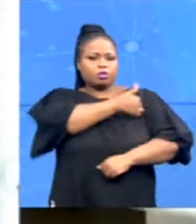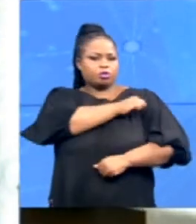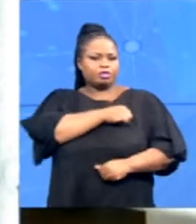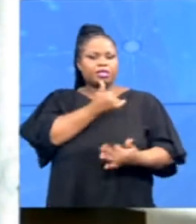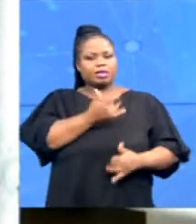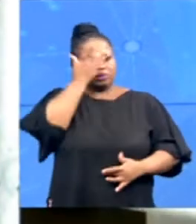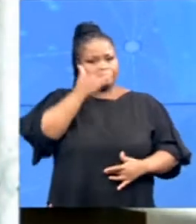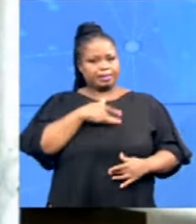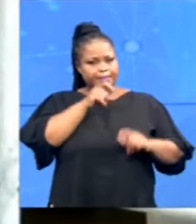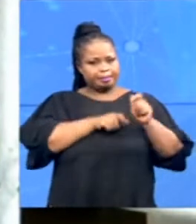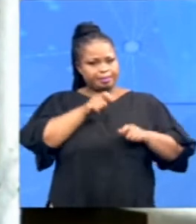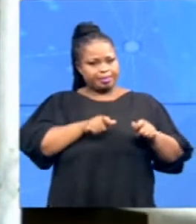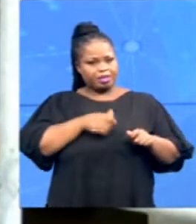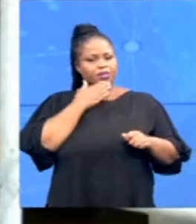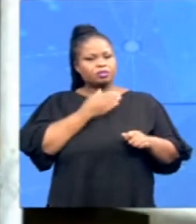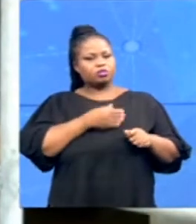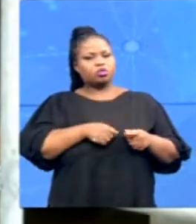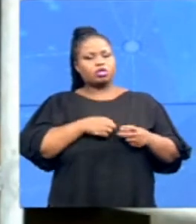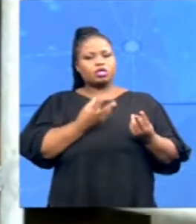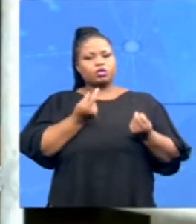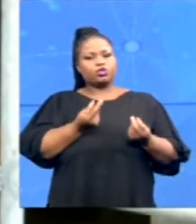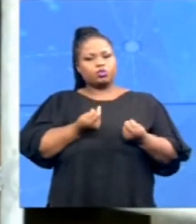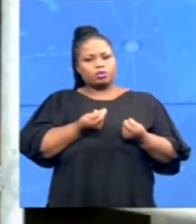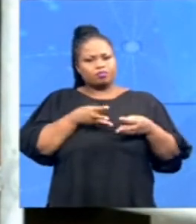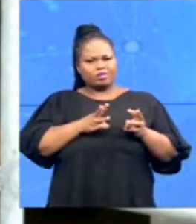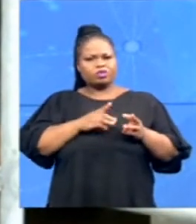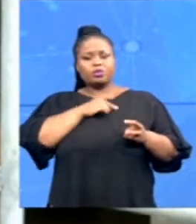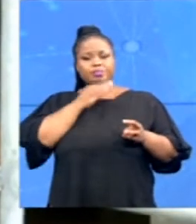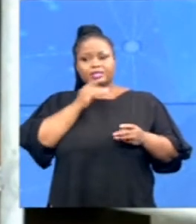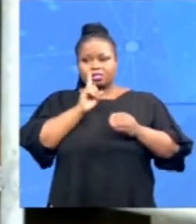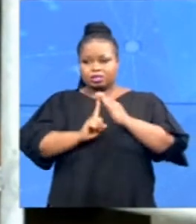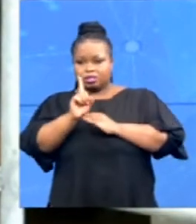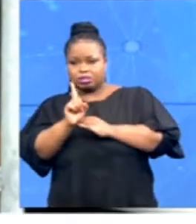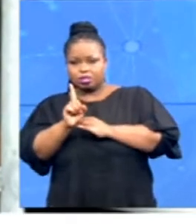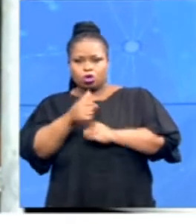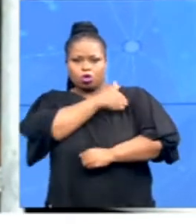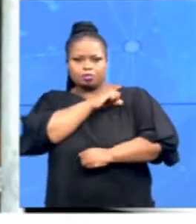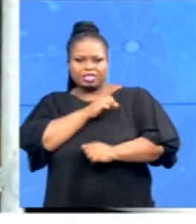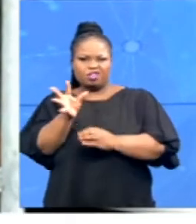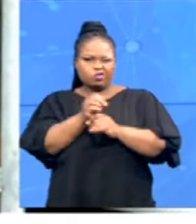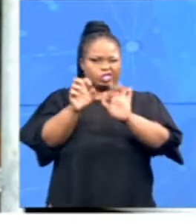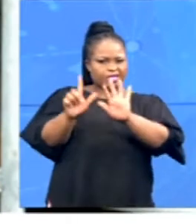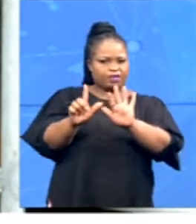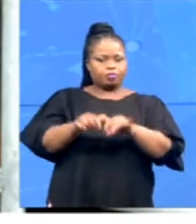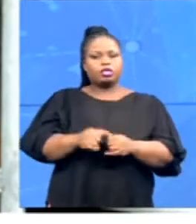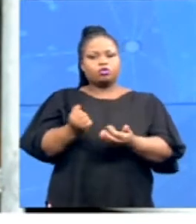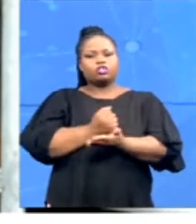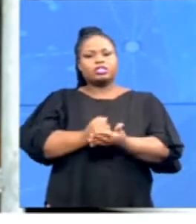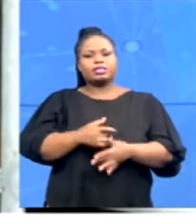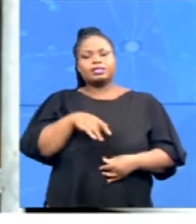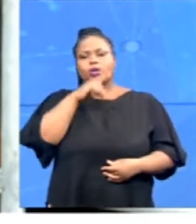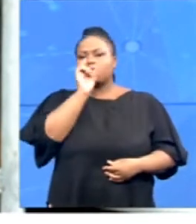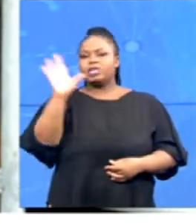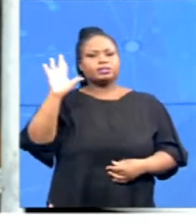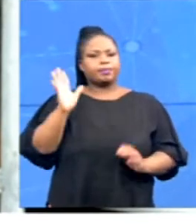revenue module. That means that when a patient presents to one of those 7 hospitals, we only register the patient once. So if a patient comes